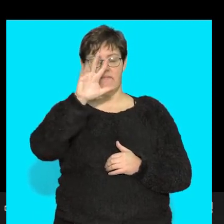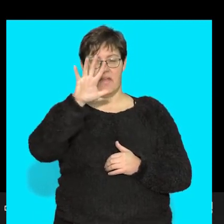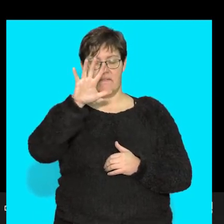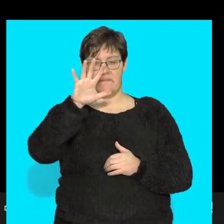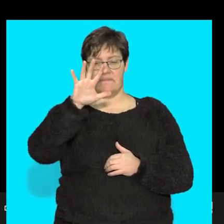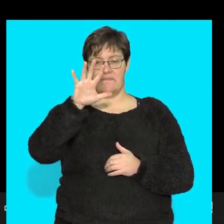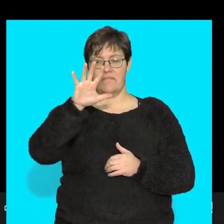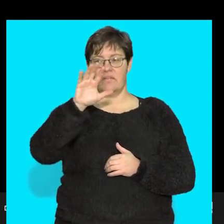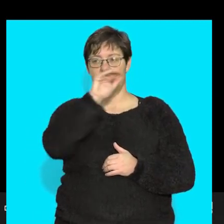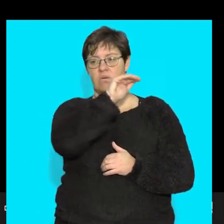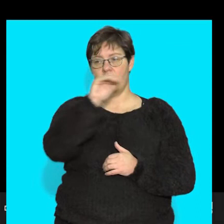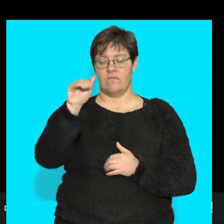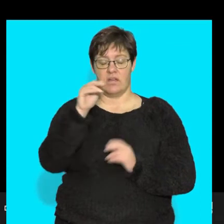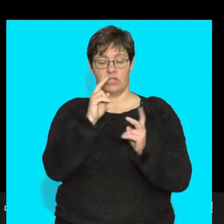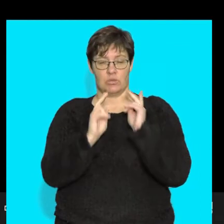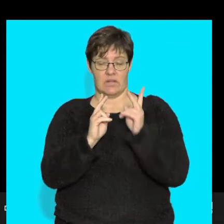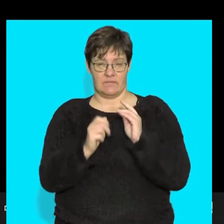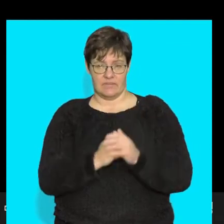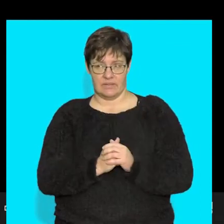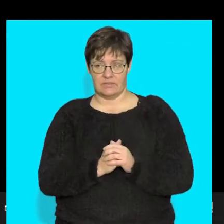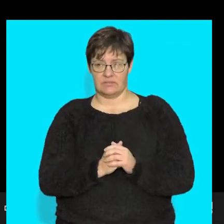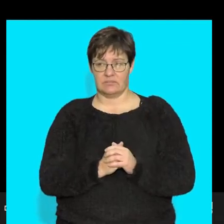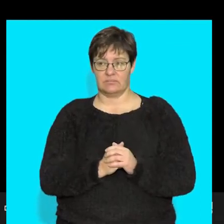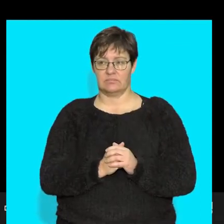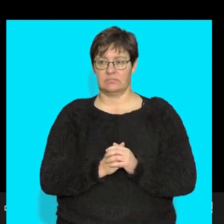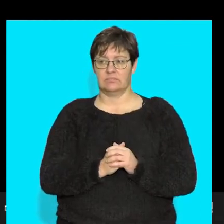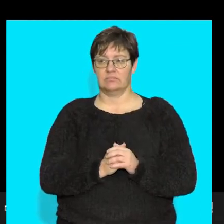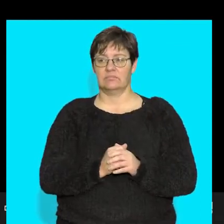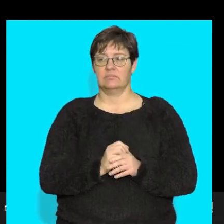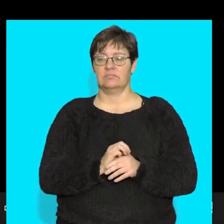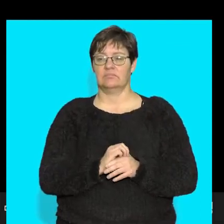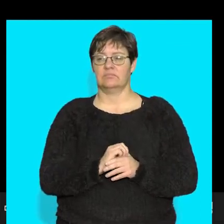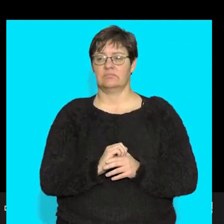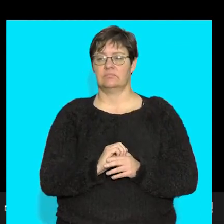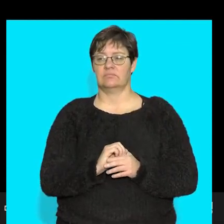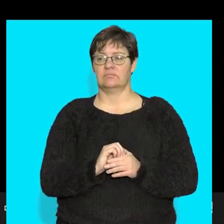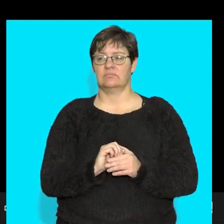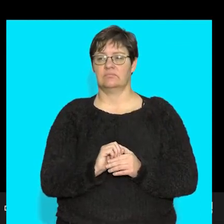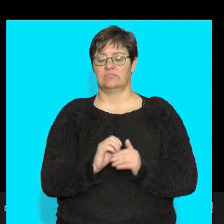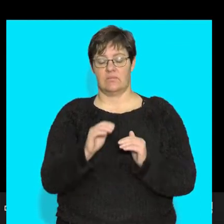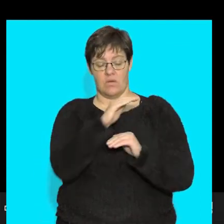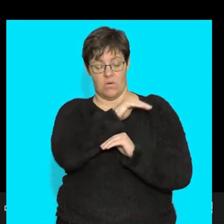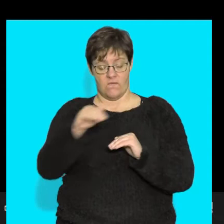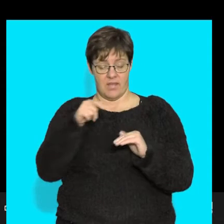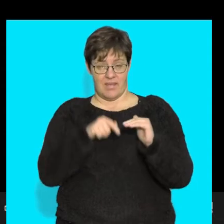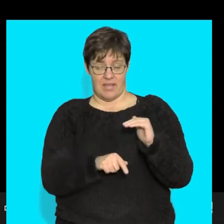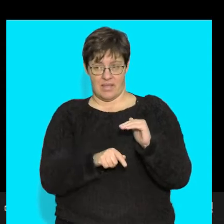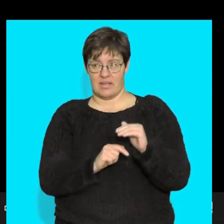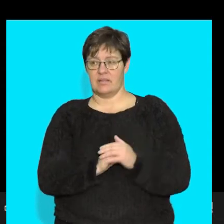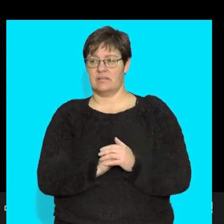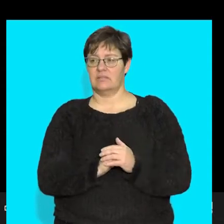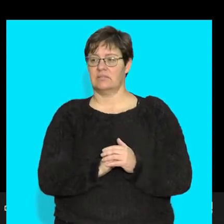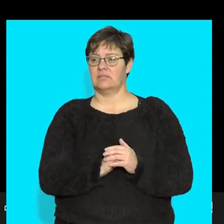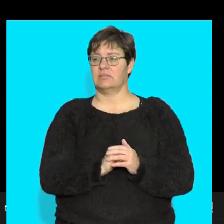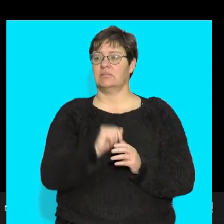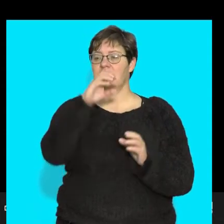0.085, all of this divided by 12, and then over,